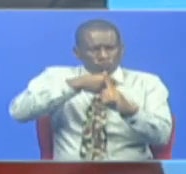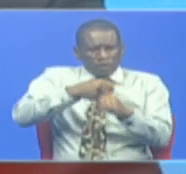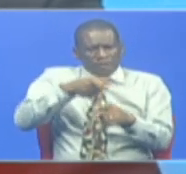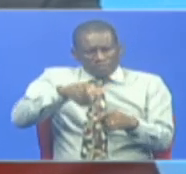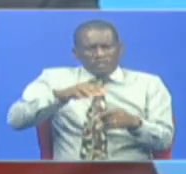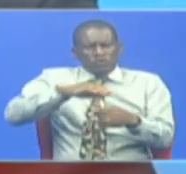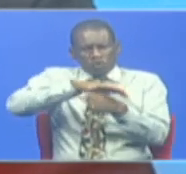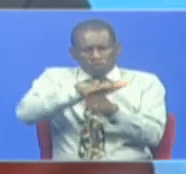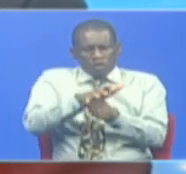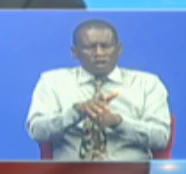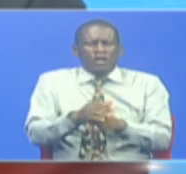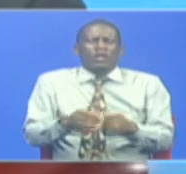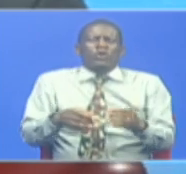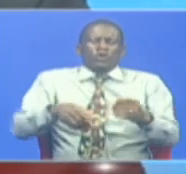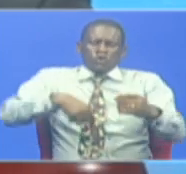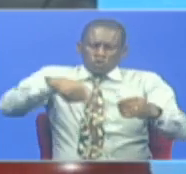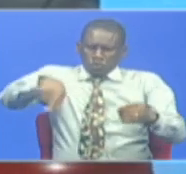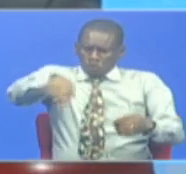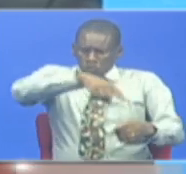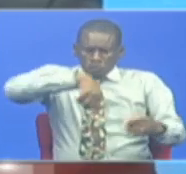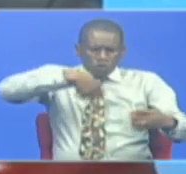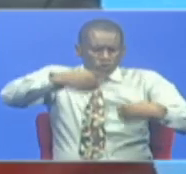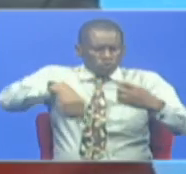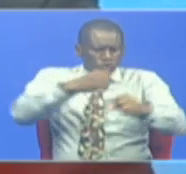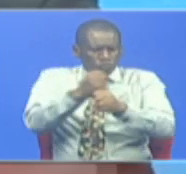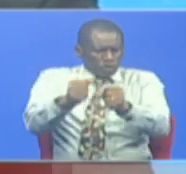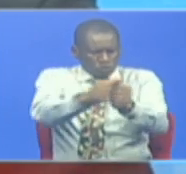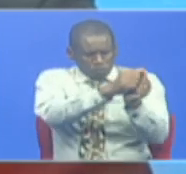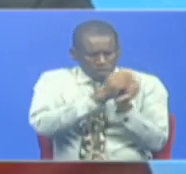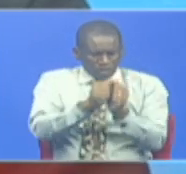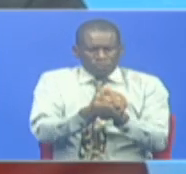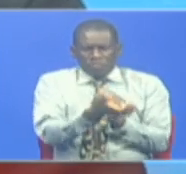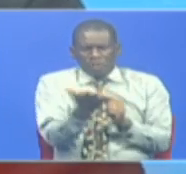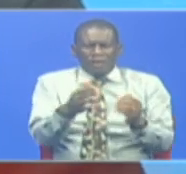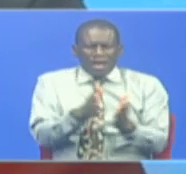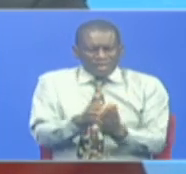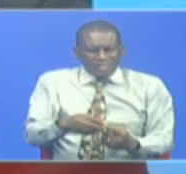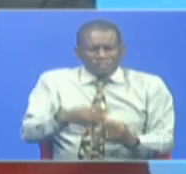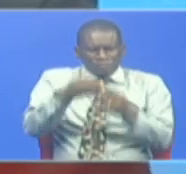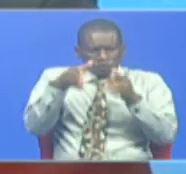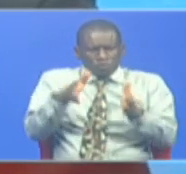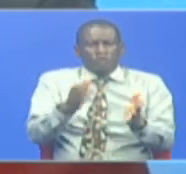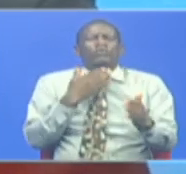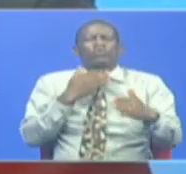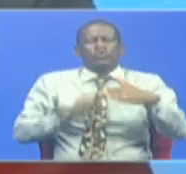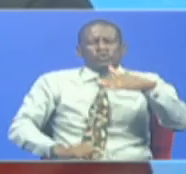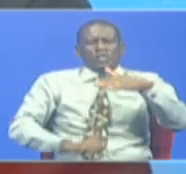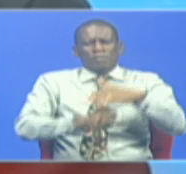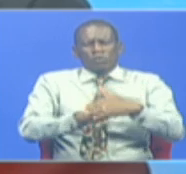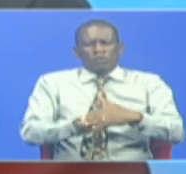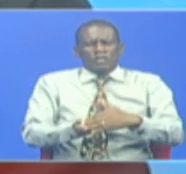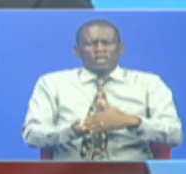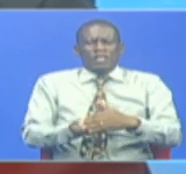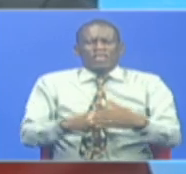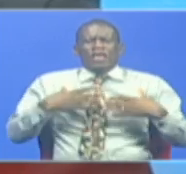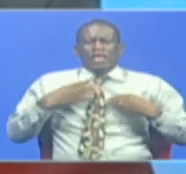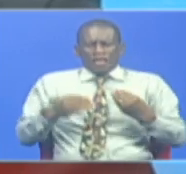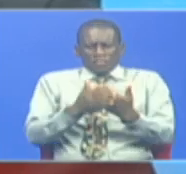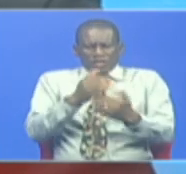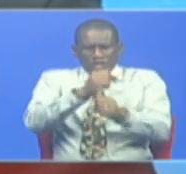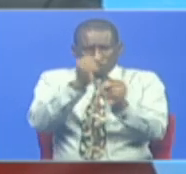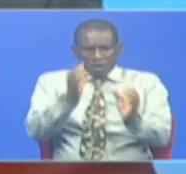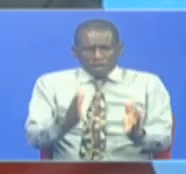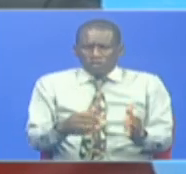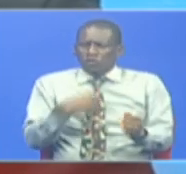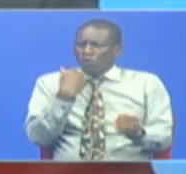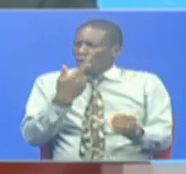pandemic. We continue to work closely with them, and in particular to support our frontline healthcare workers who